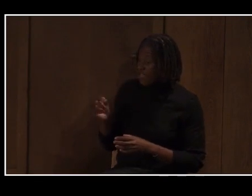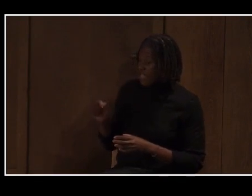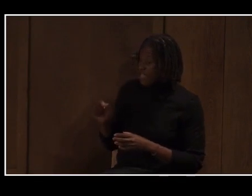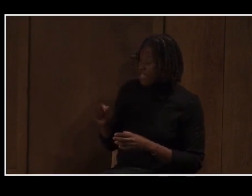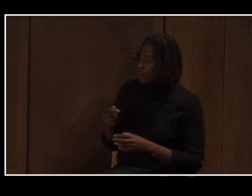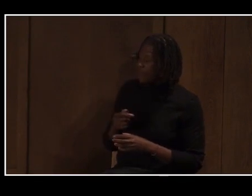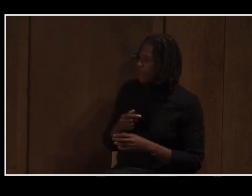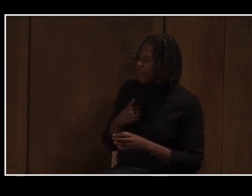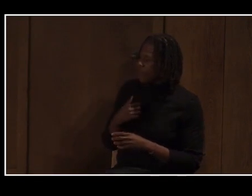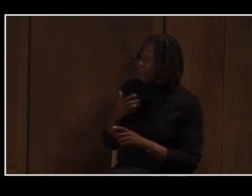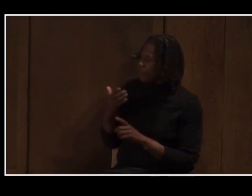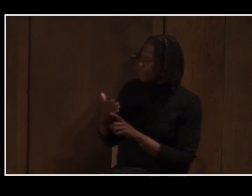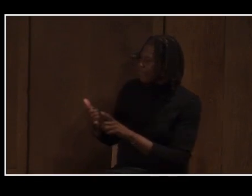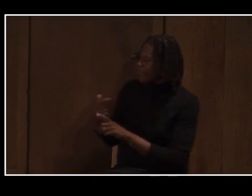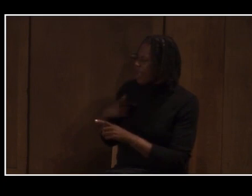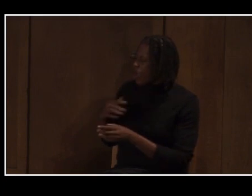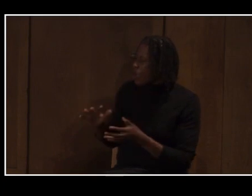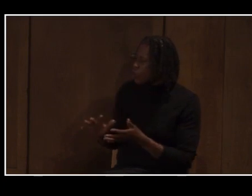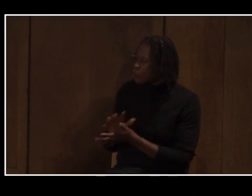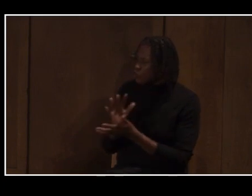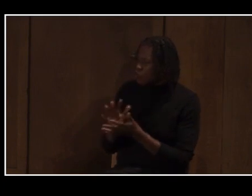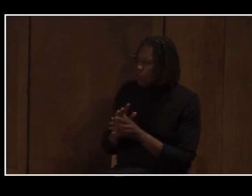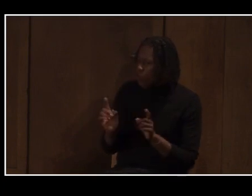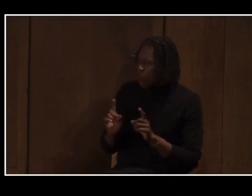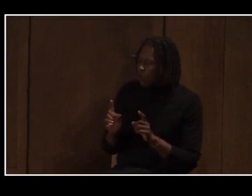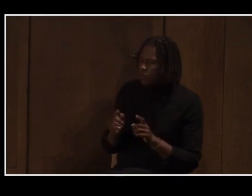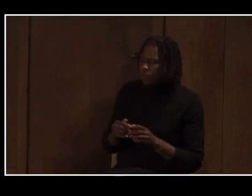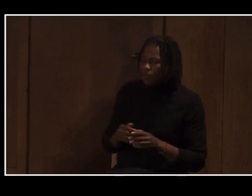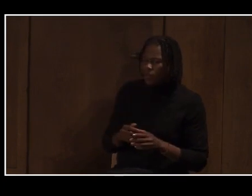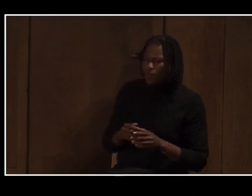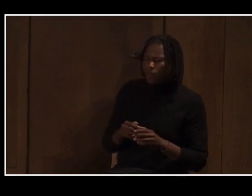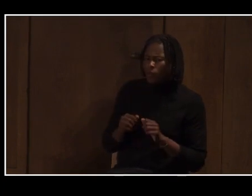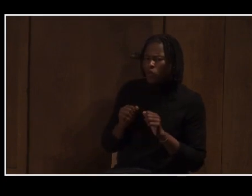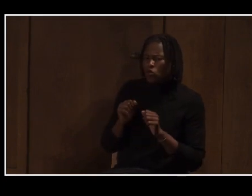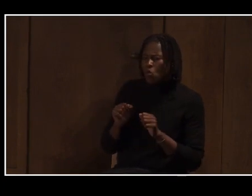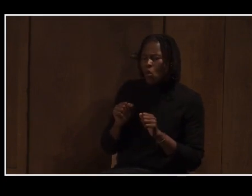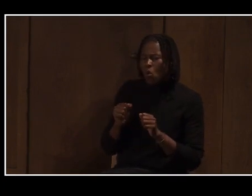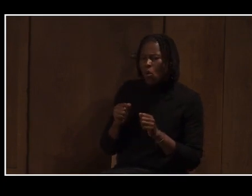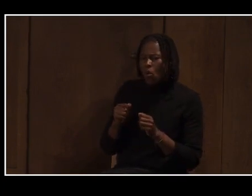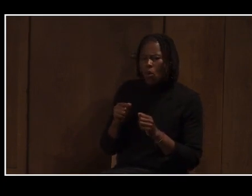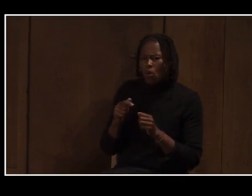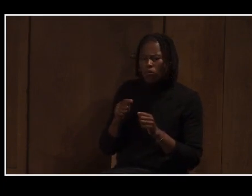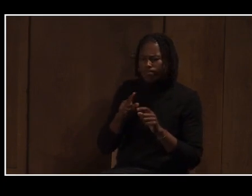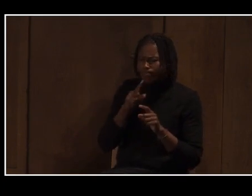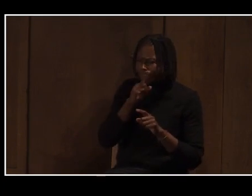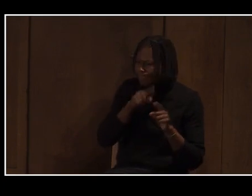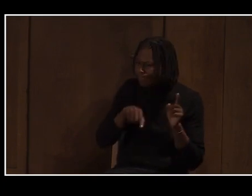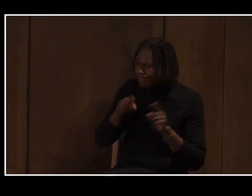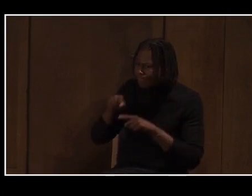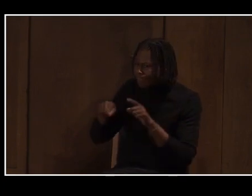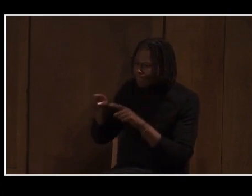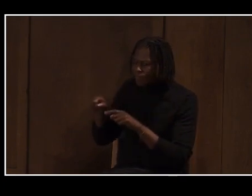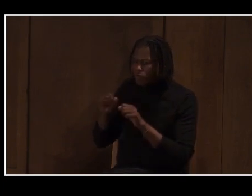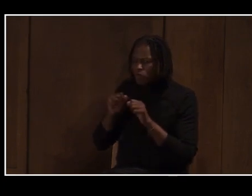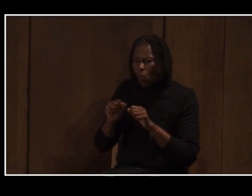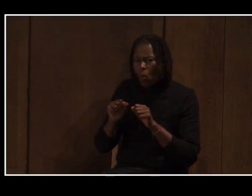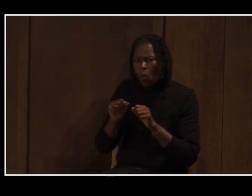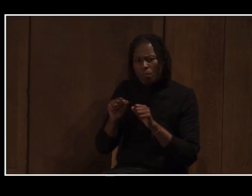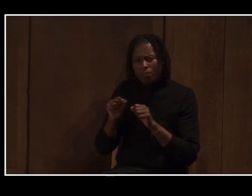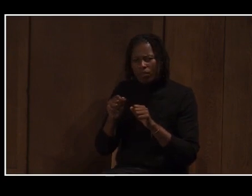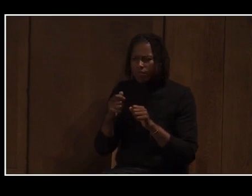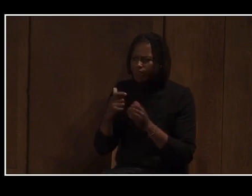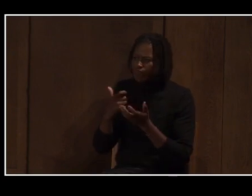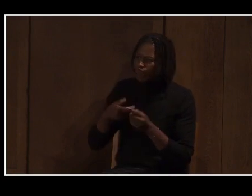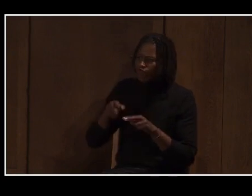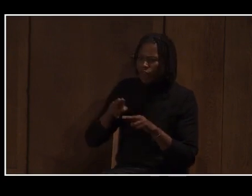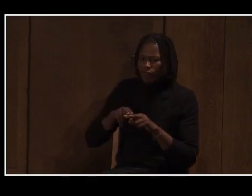enjoyed as well, is just how eclectic the reference points all of you have brought to this conversation.